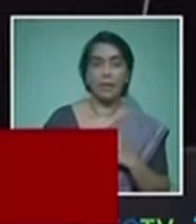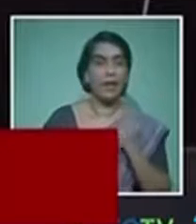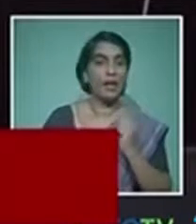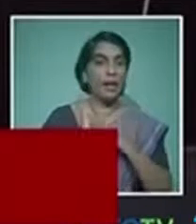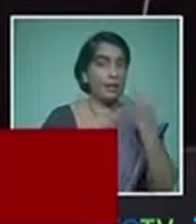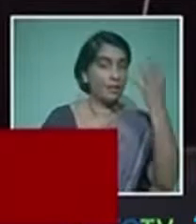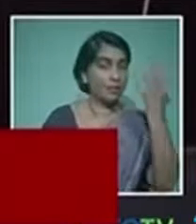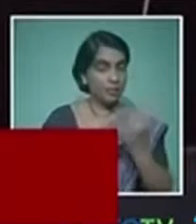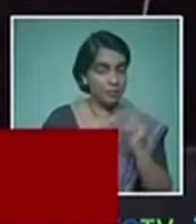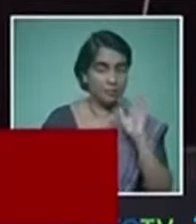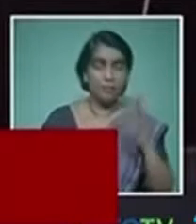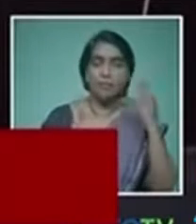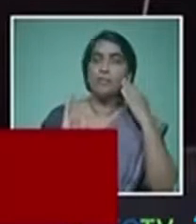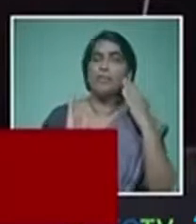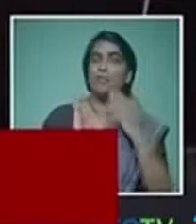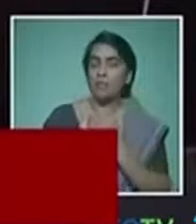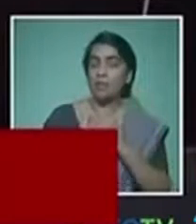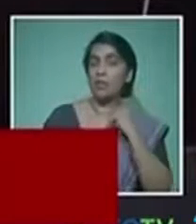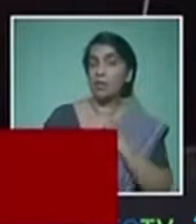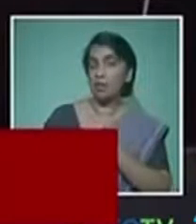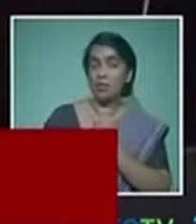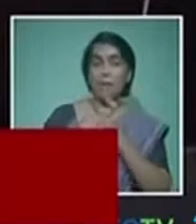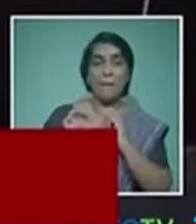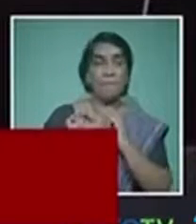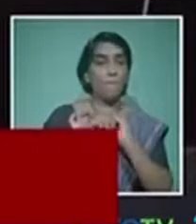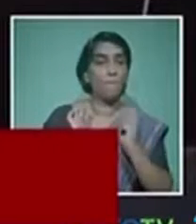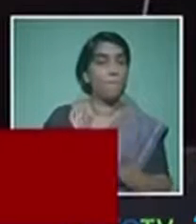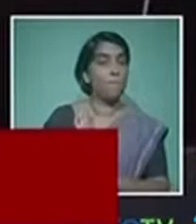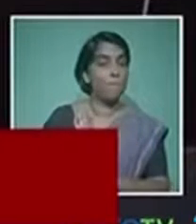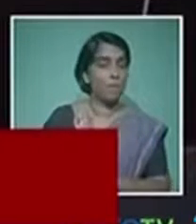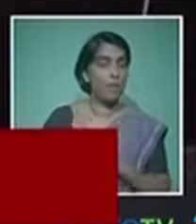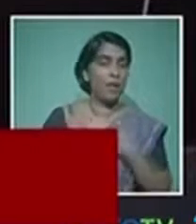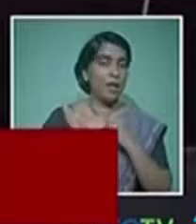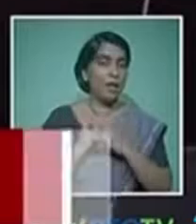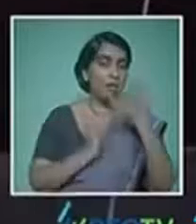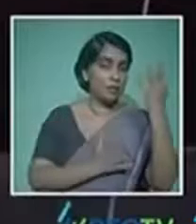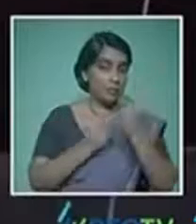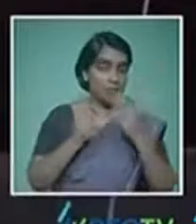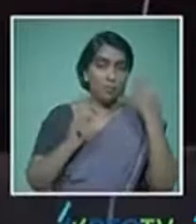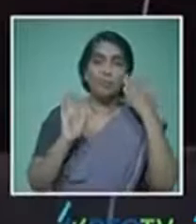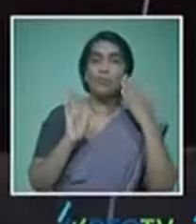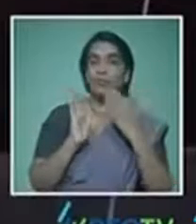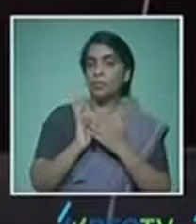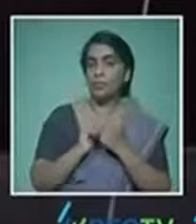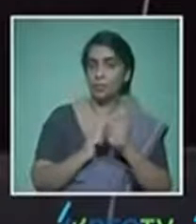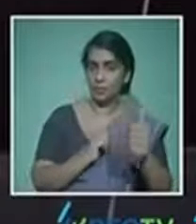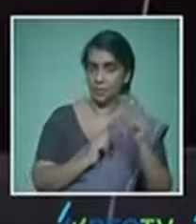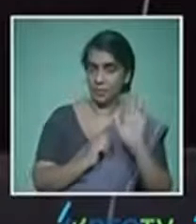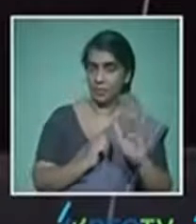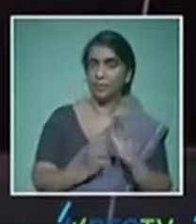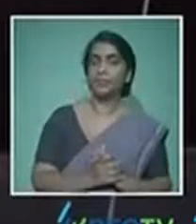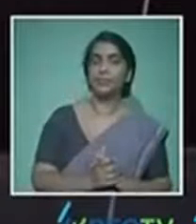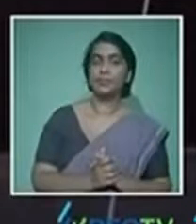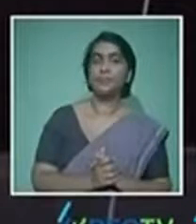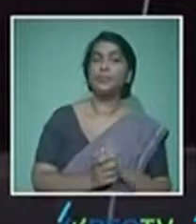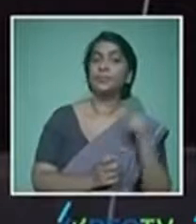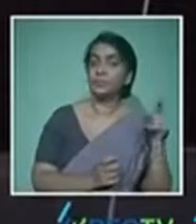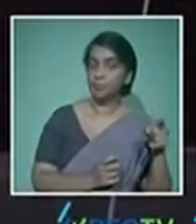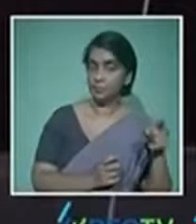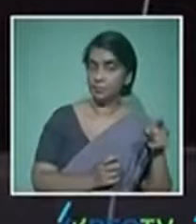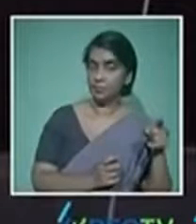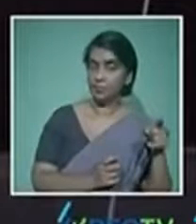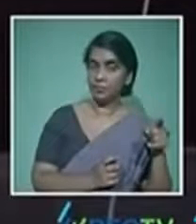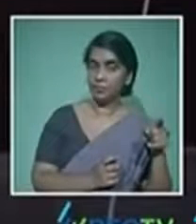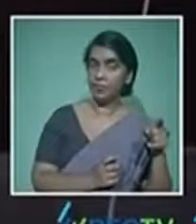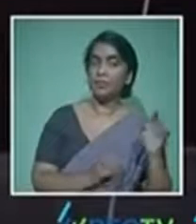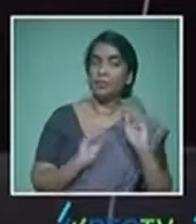treasury bills. The main risk associated with the foreign interest payment estimate is that it is heavily reliant on the